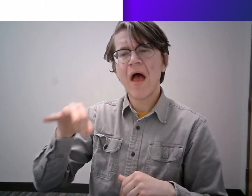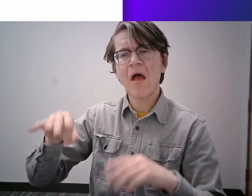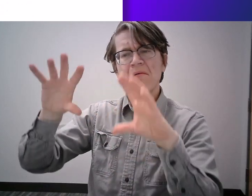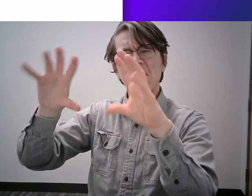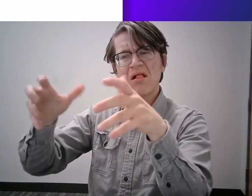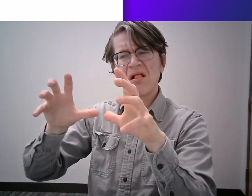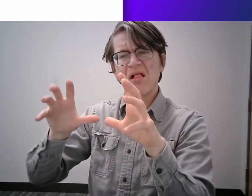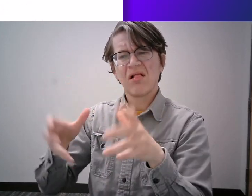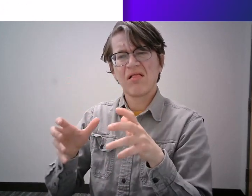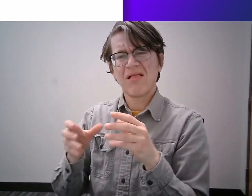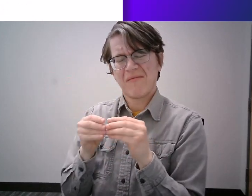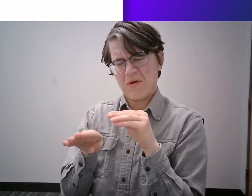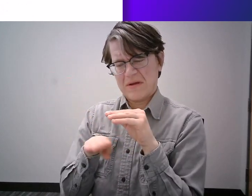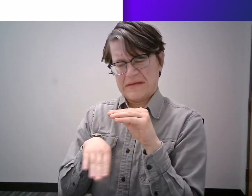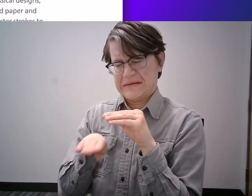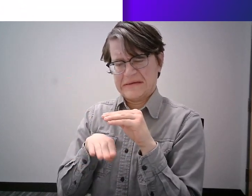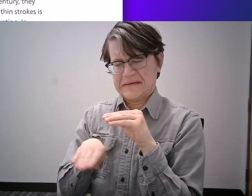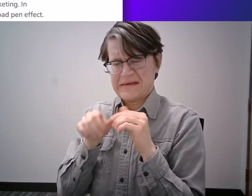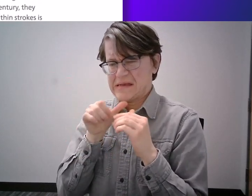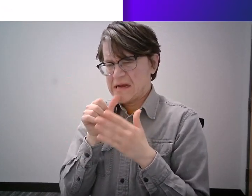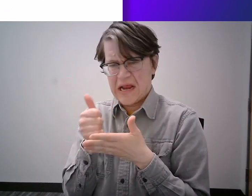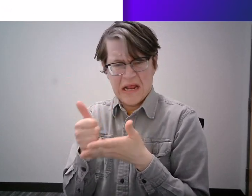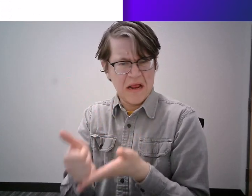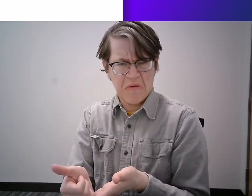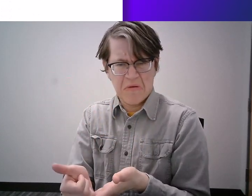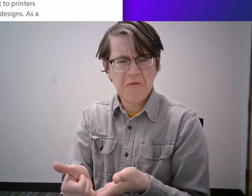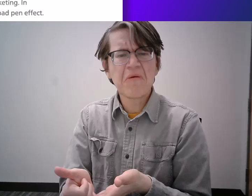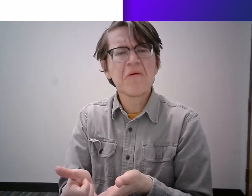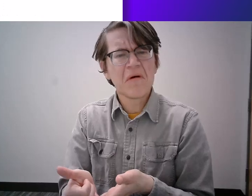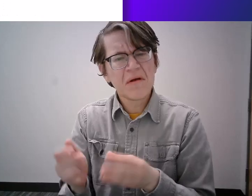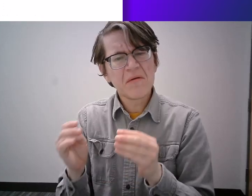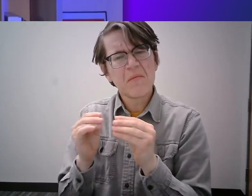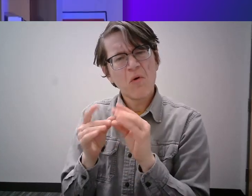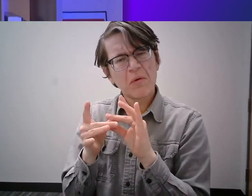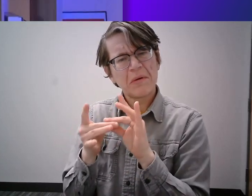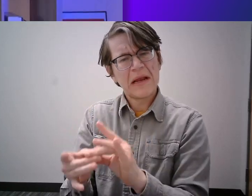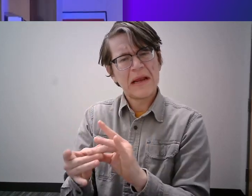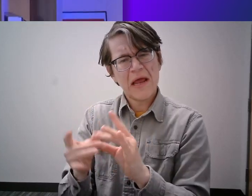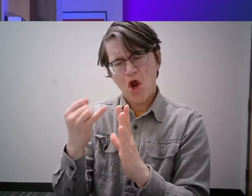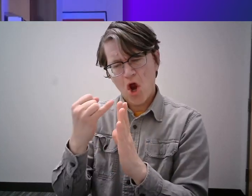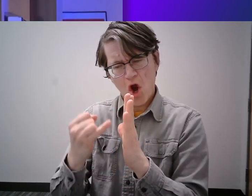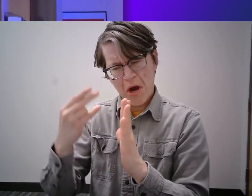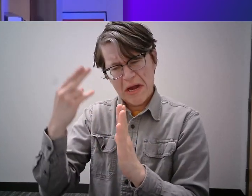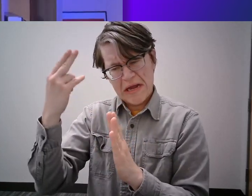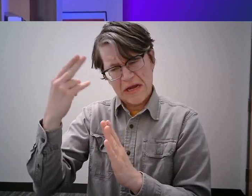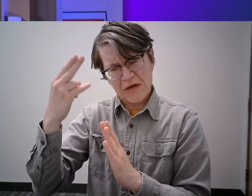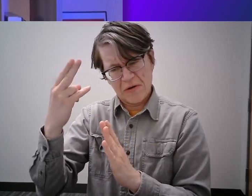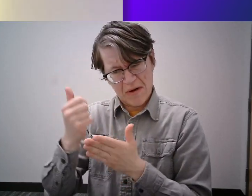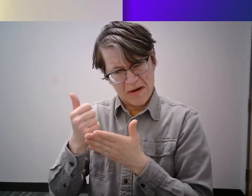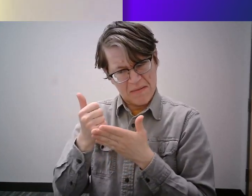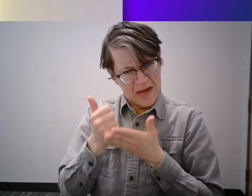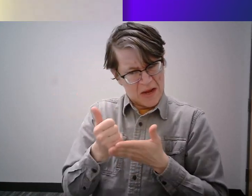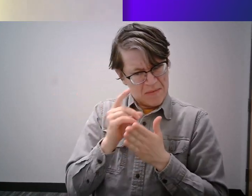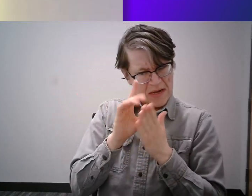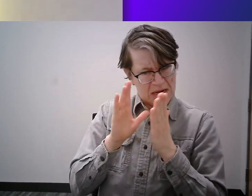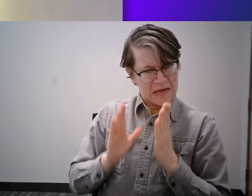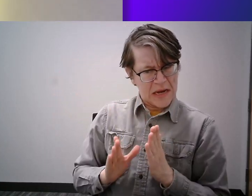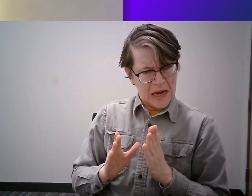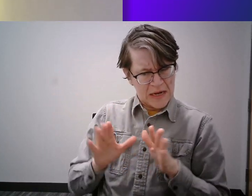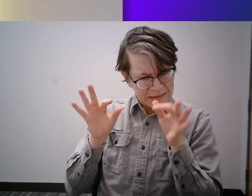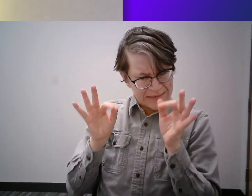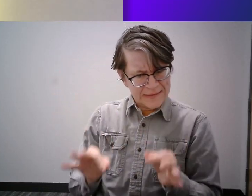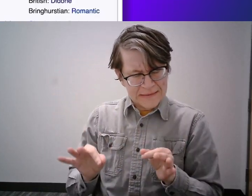little practical. It seems to me they are more rooted in art history than helping you making a decision. Why